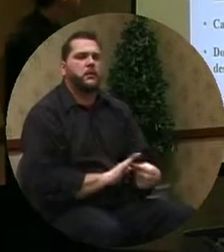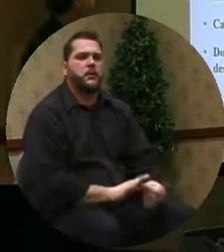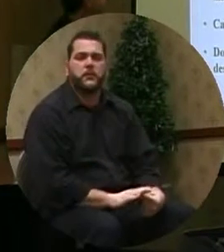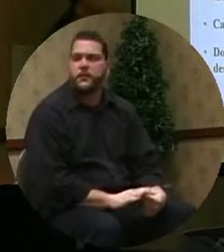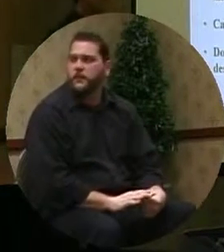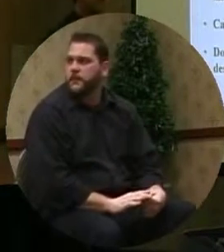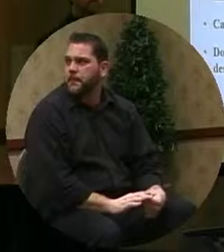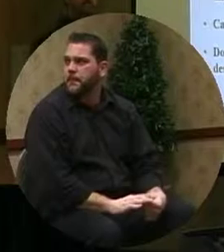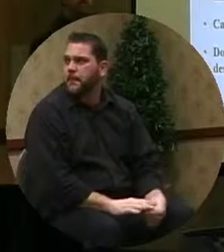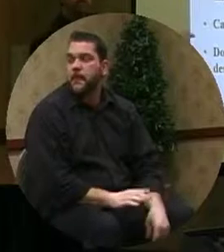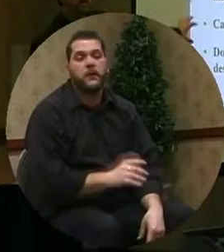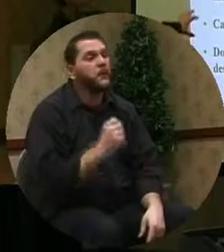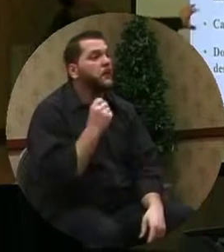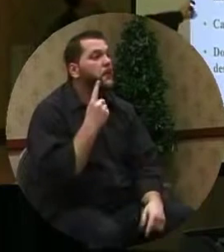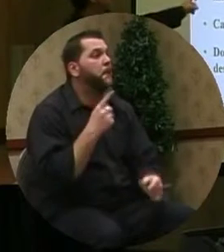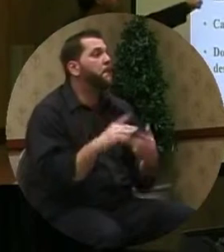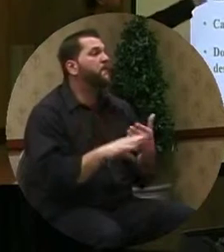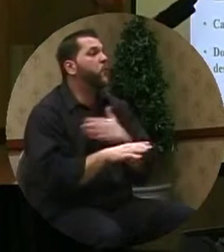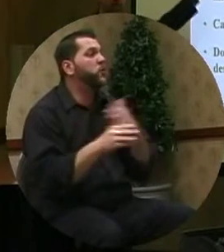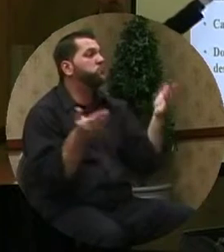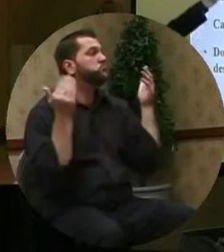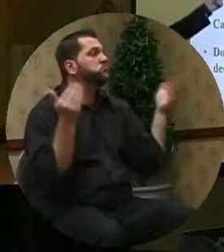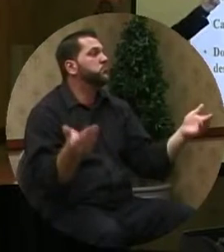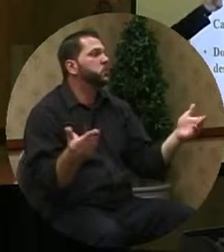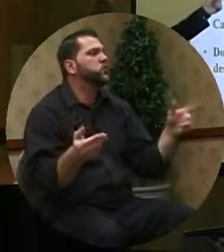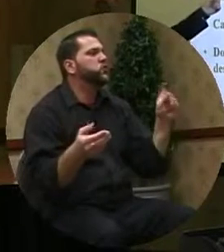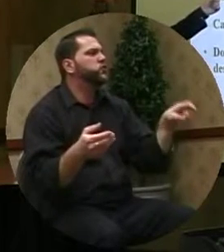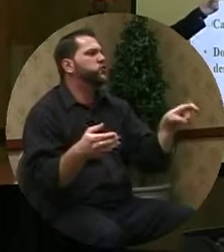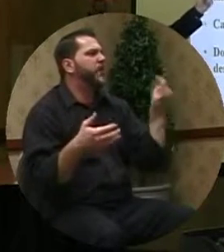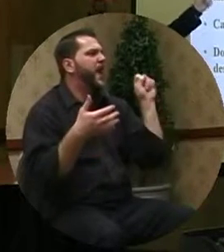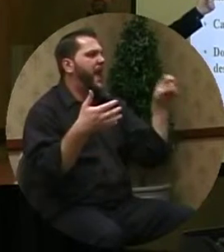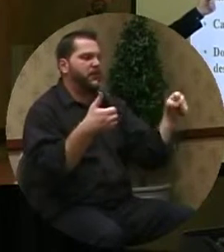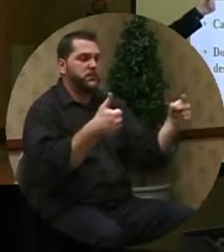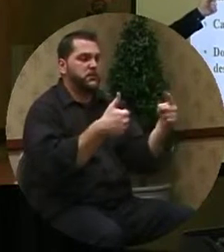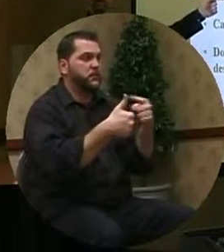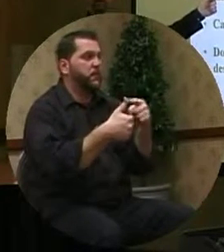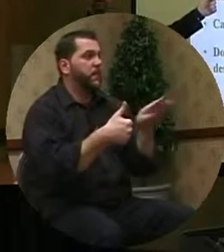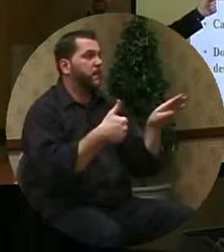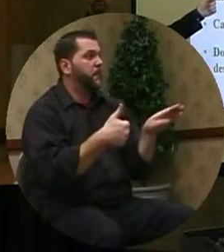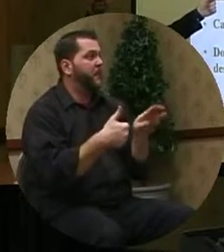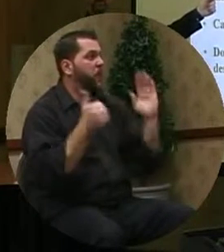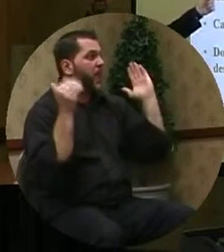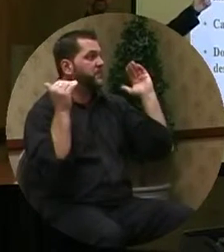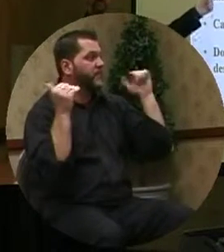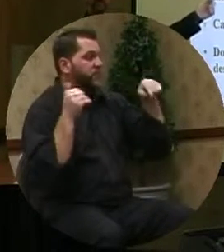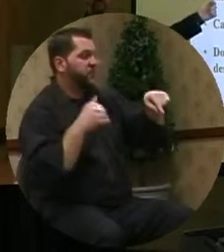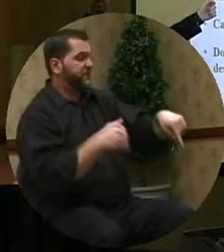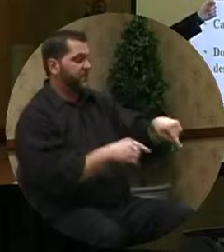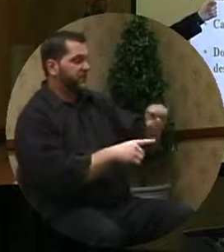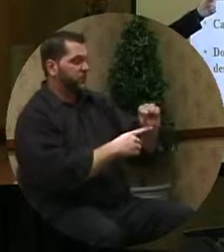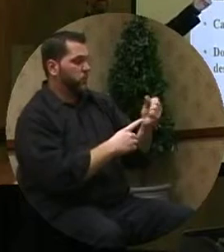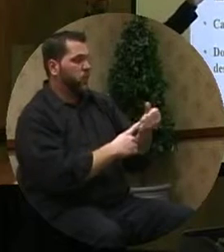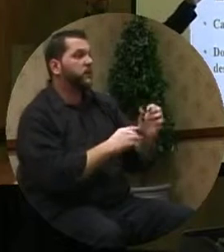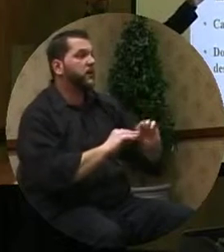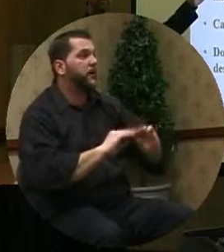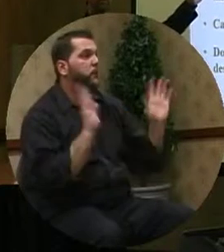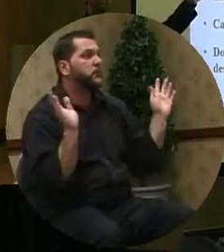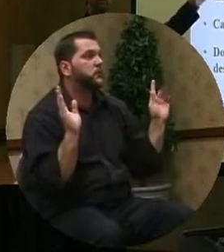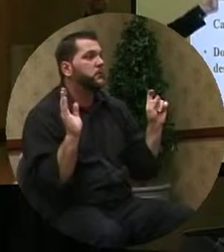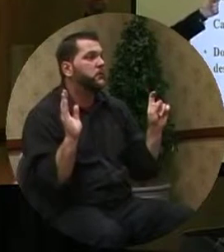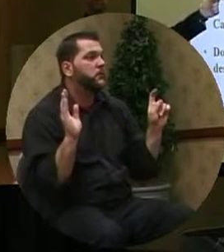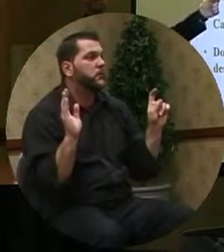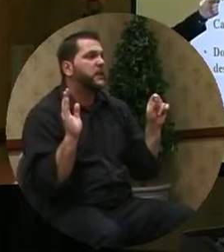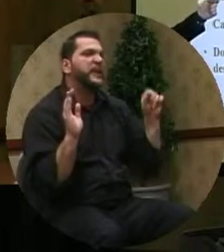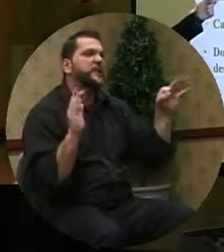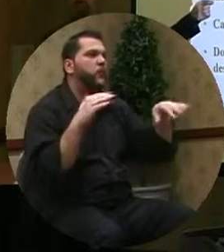start here, though, these are some things you might want to ask. Are the behavioral expectations in this setting clear? If you walk into a classroom